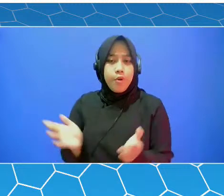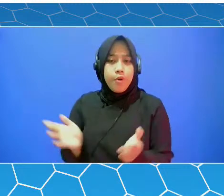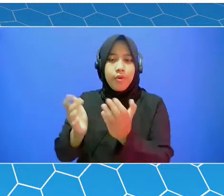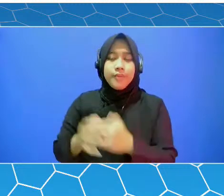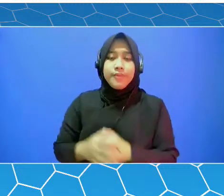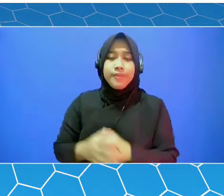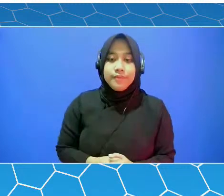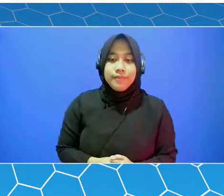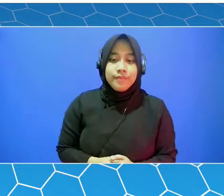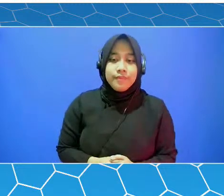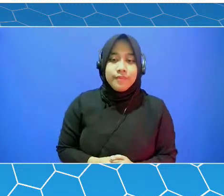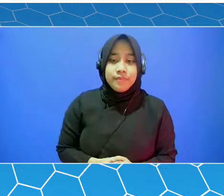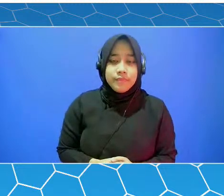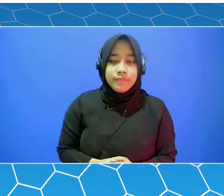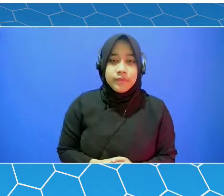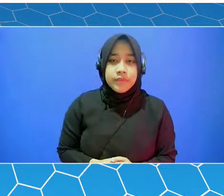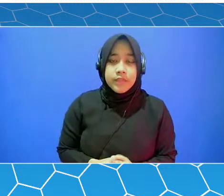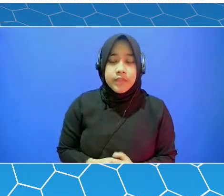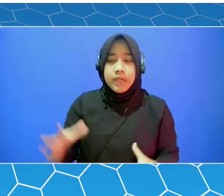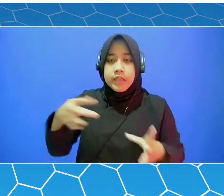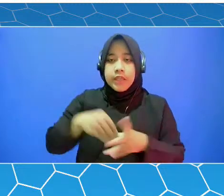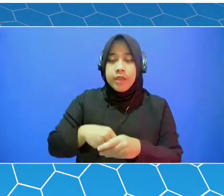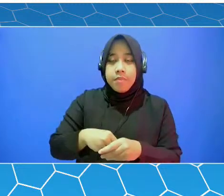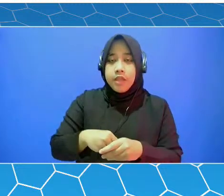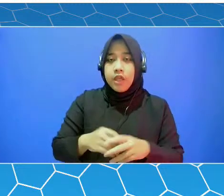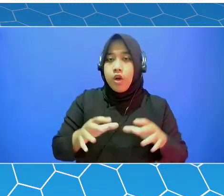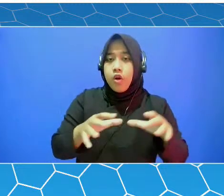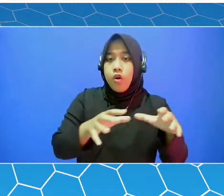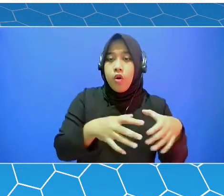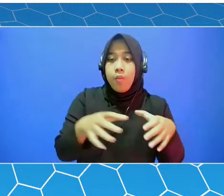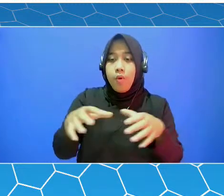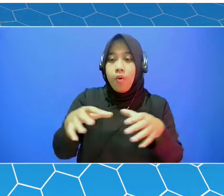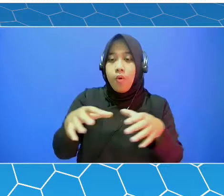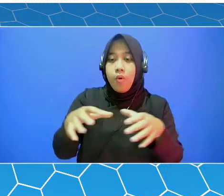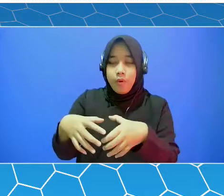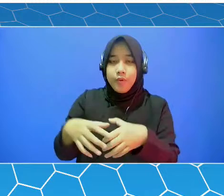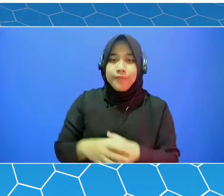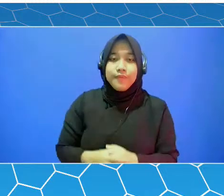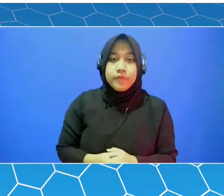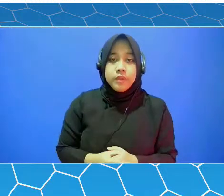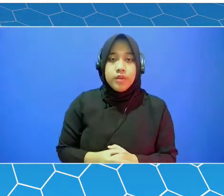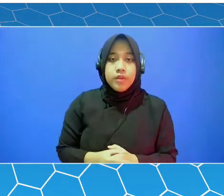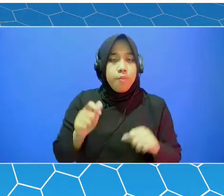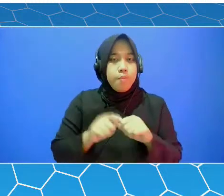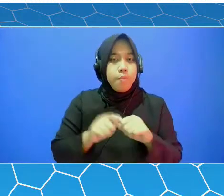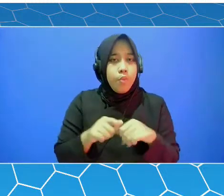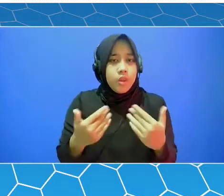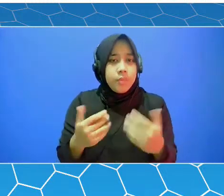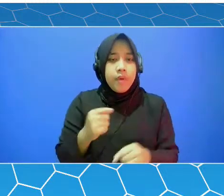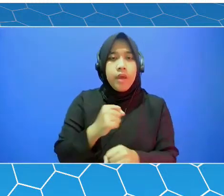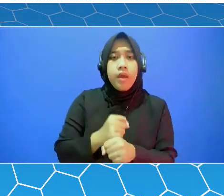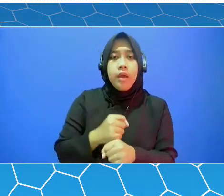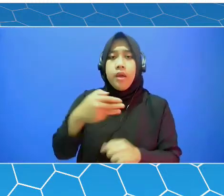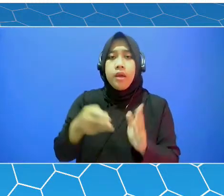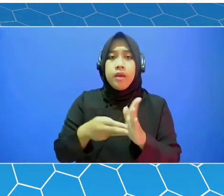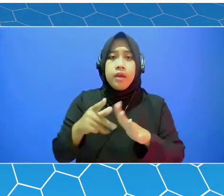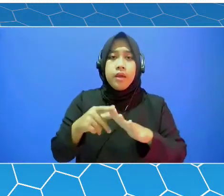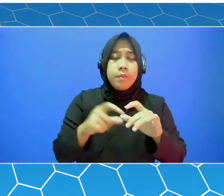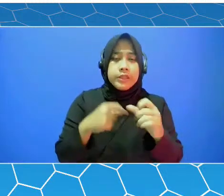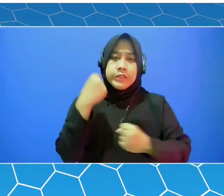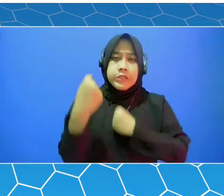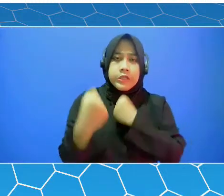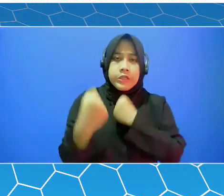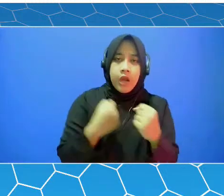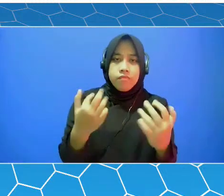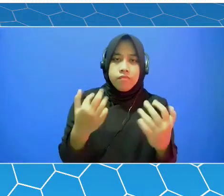managing NCDs, as for examples are the Healthy Lifestyle Movement or GERMAS, Gerakan Masyarakat Sehat, Global Actions Target, and